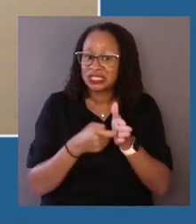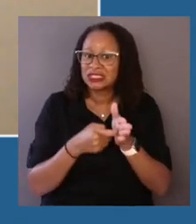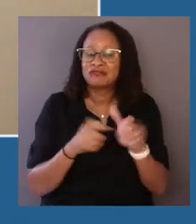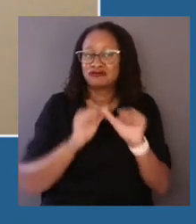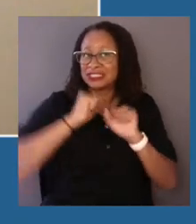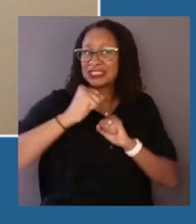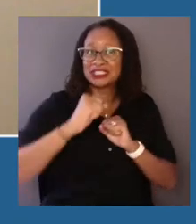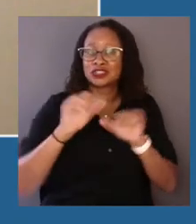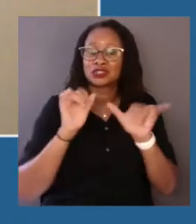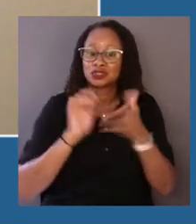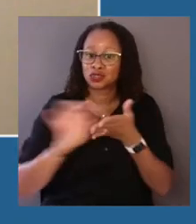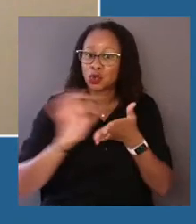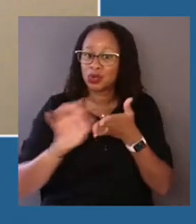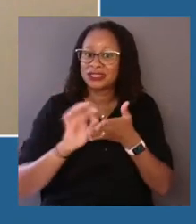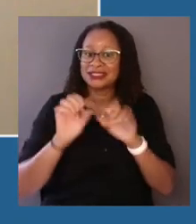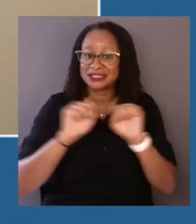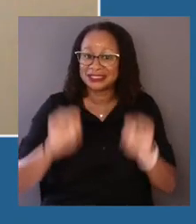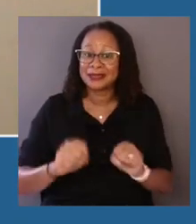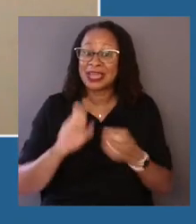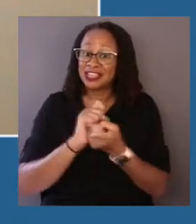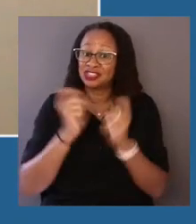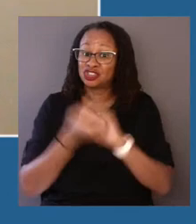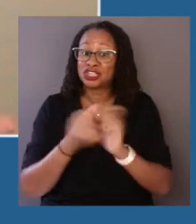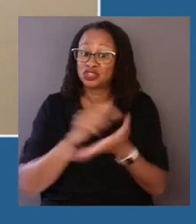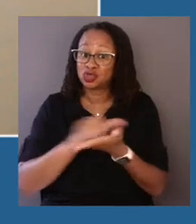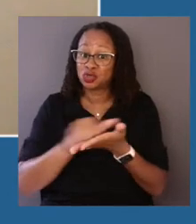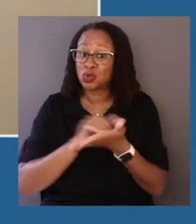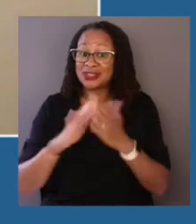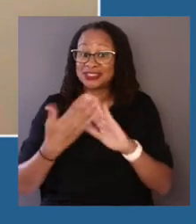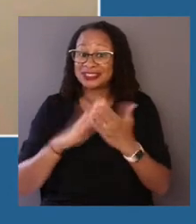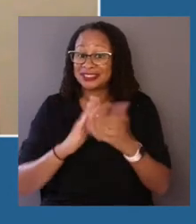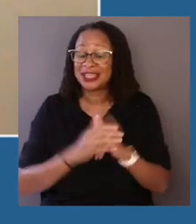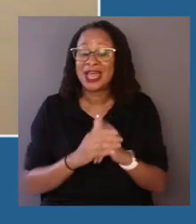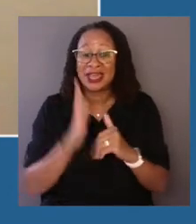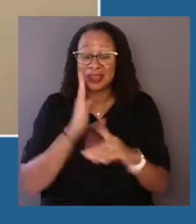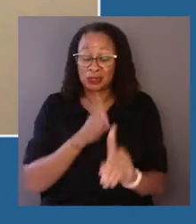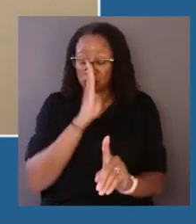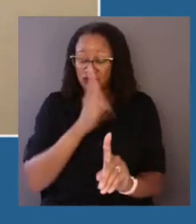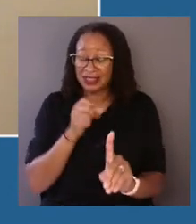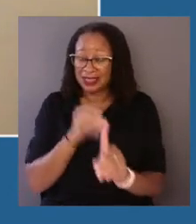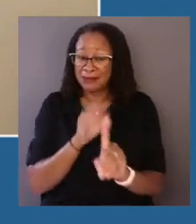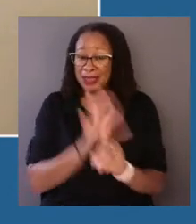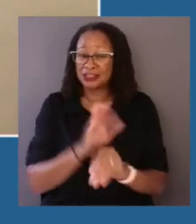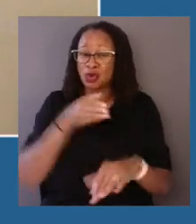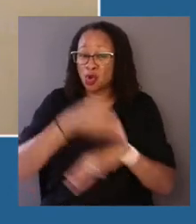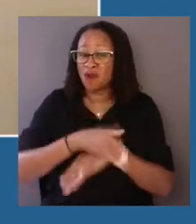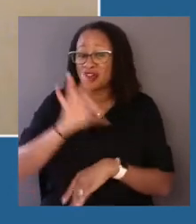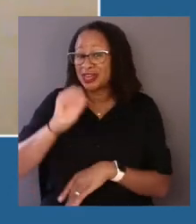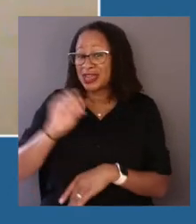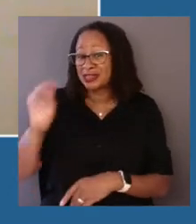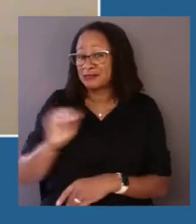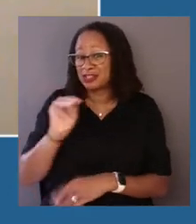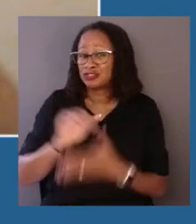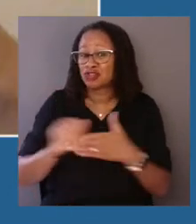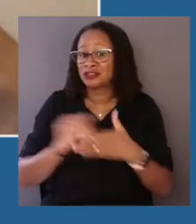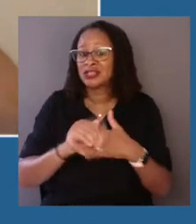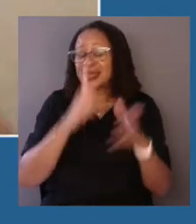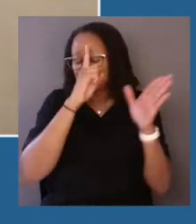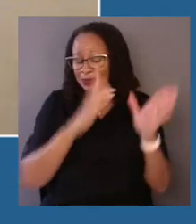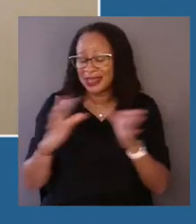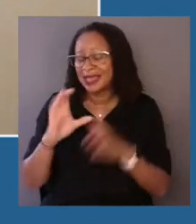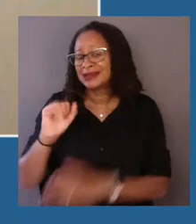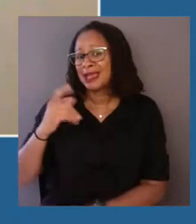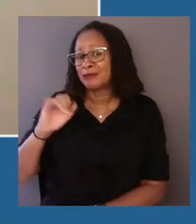New York City. And this will have a direct impact on over $90 billion in planned capital spending. It puts us on